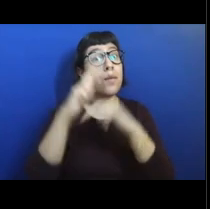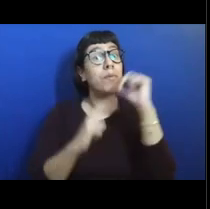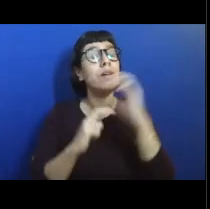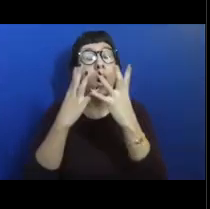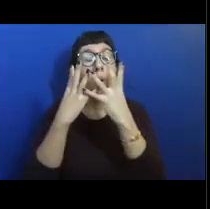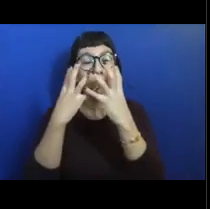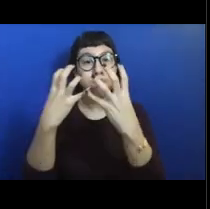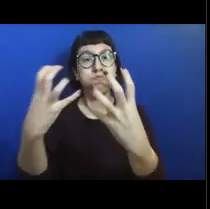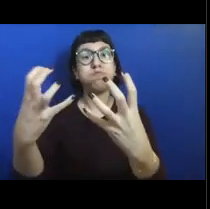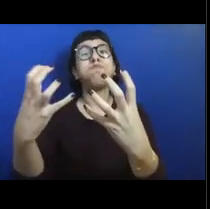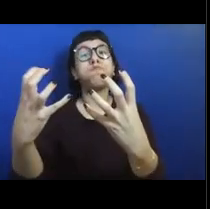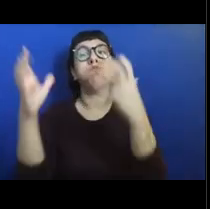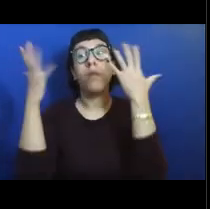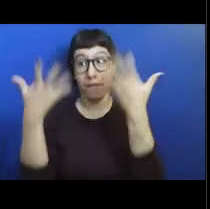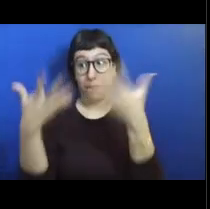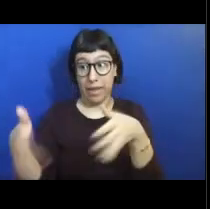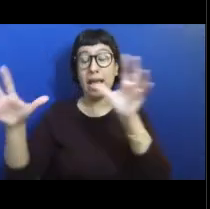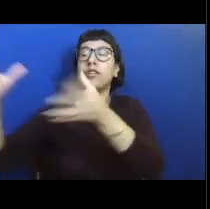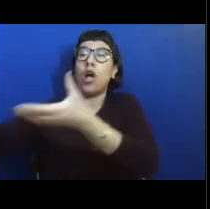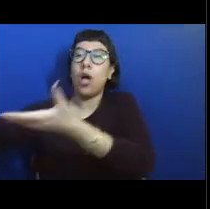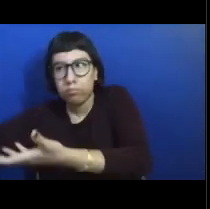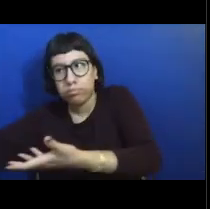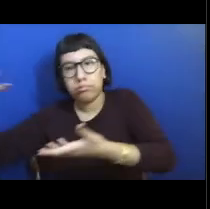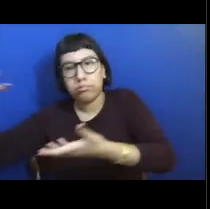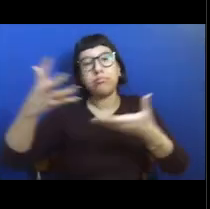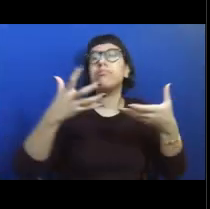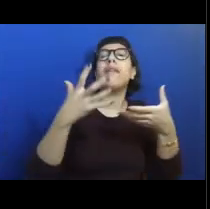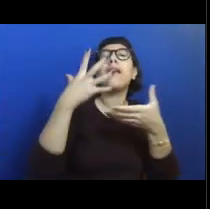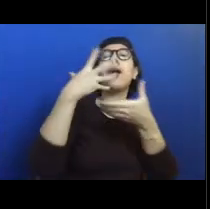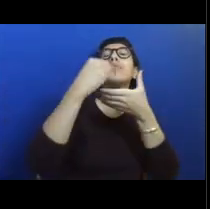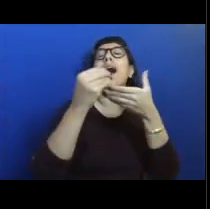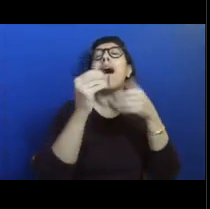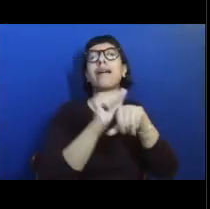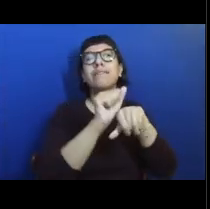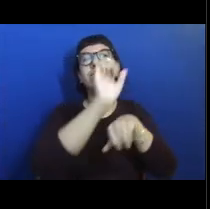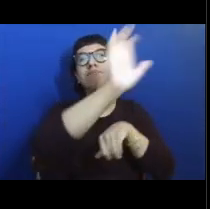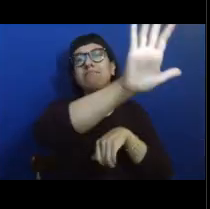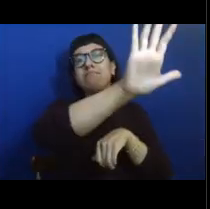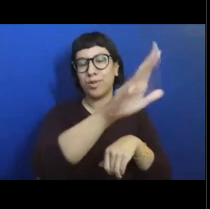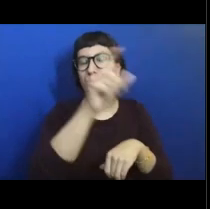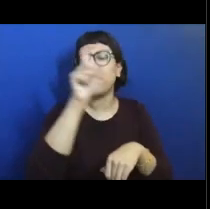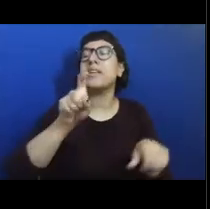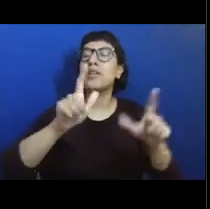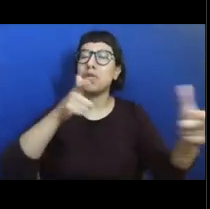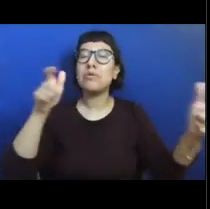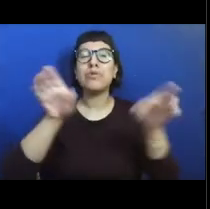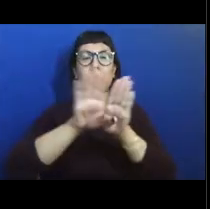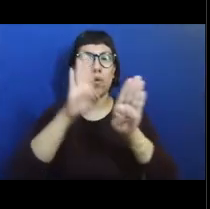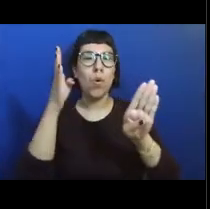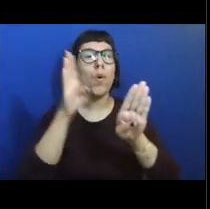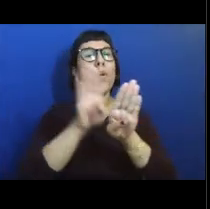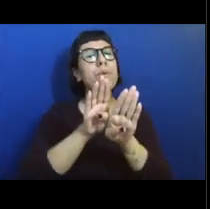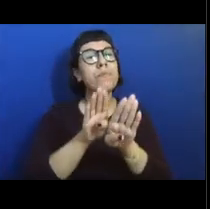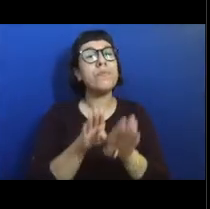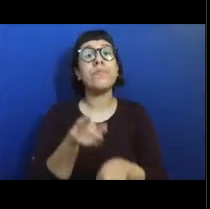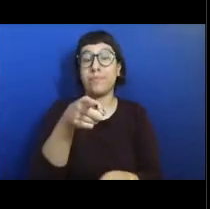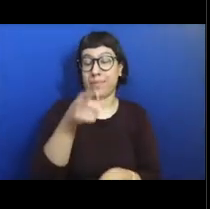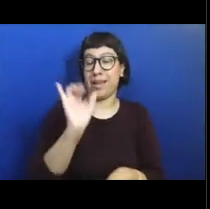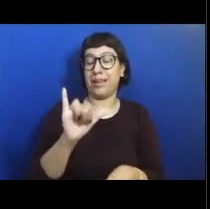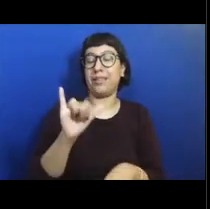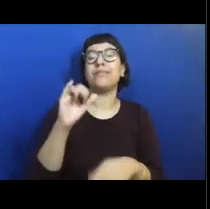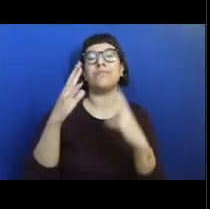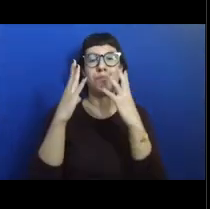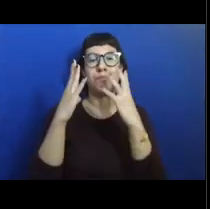it outside to let go of it so it can fly. So we need a big door to get this big balloon out. But this is called our balloon shelter. And